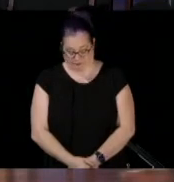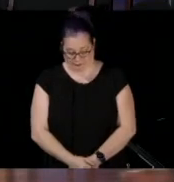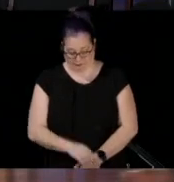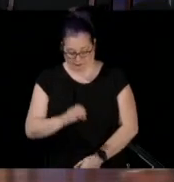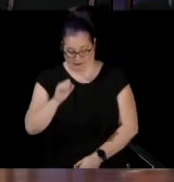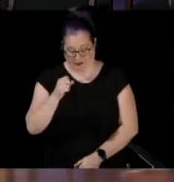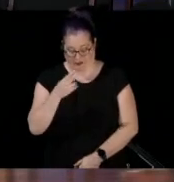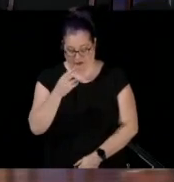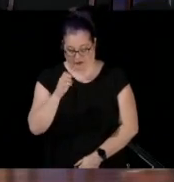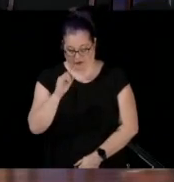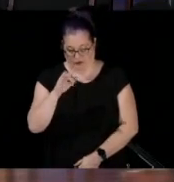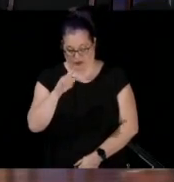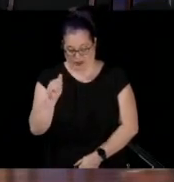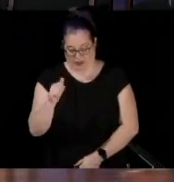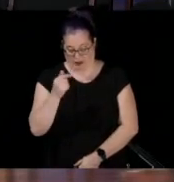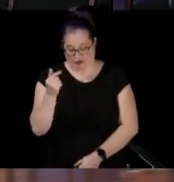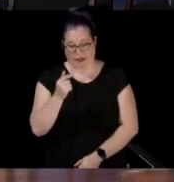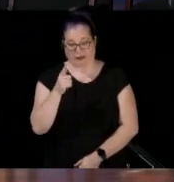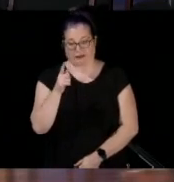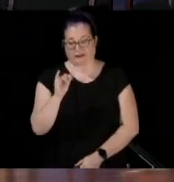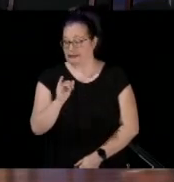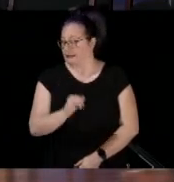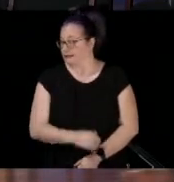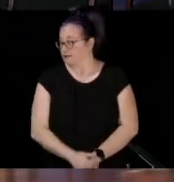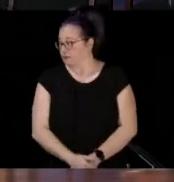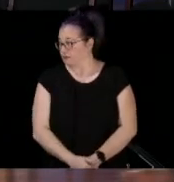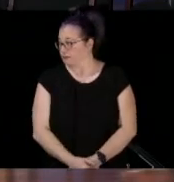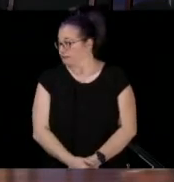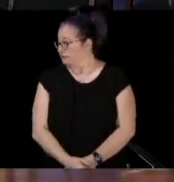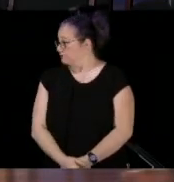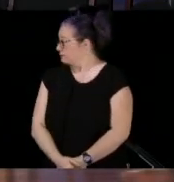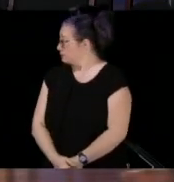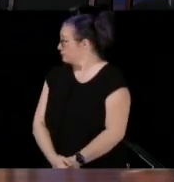Sheila Grace Lee.